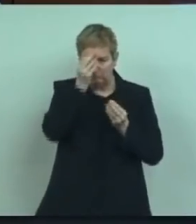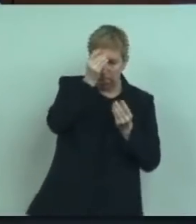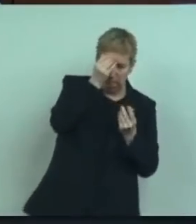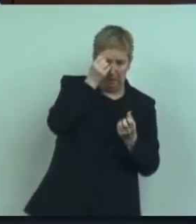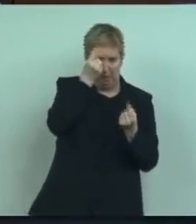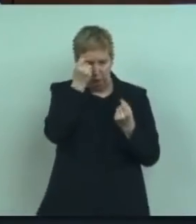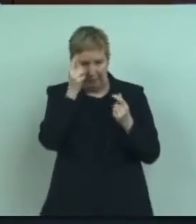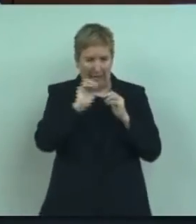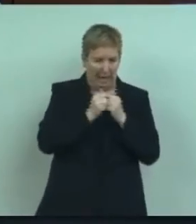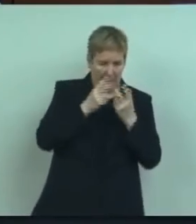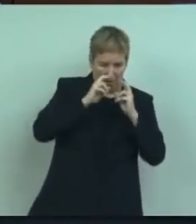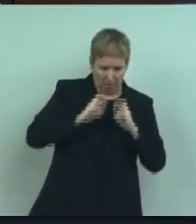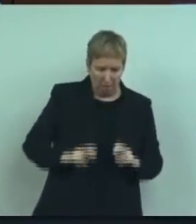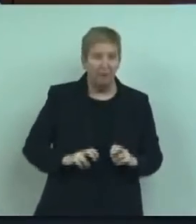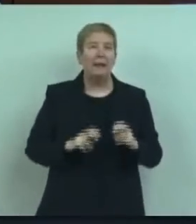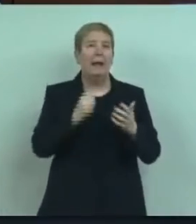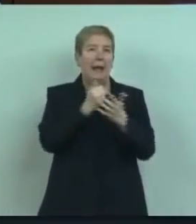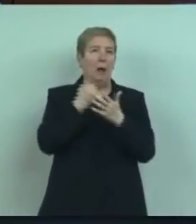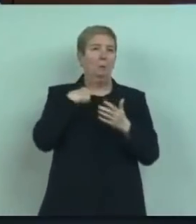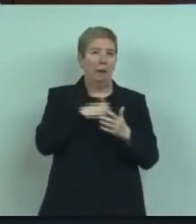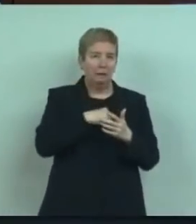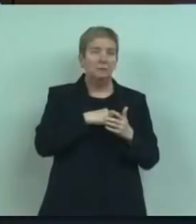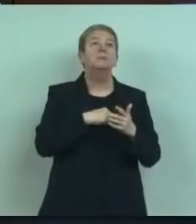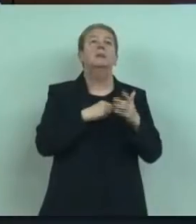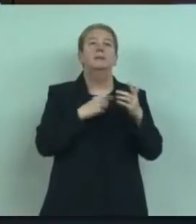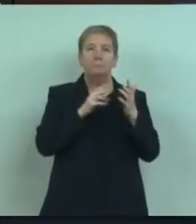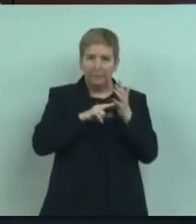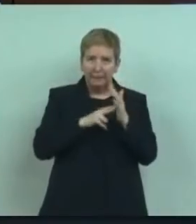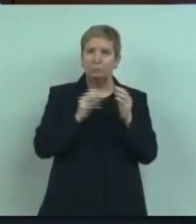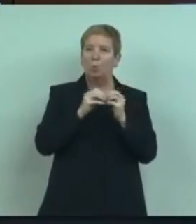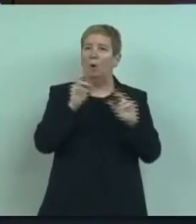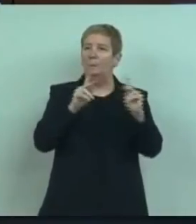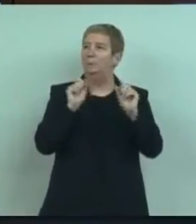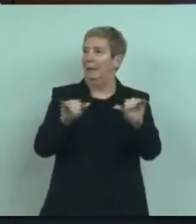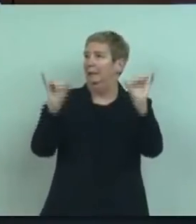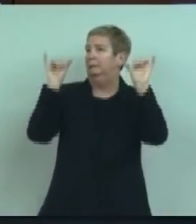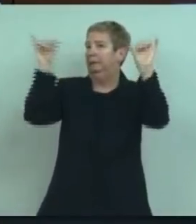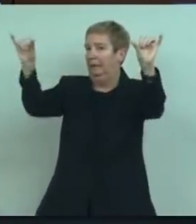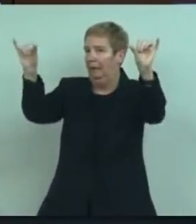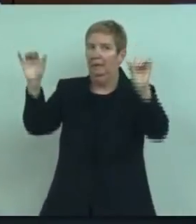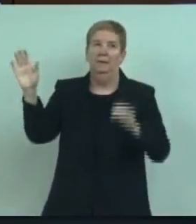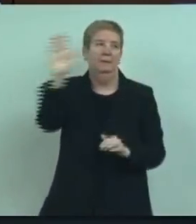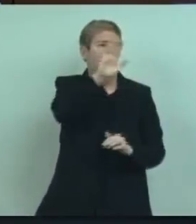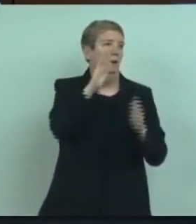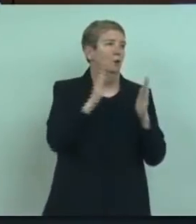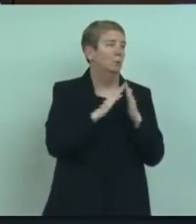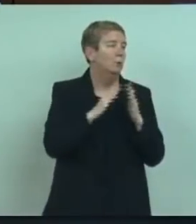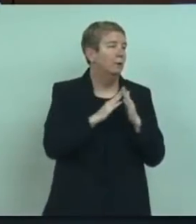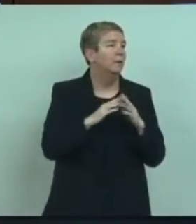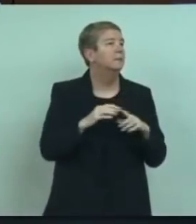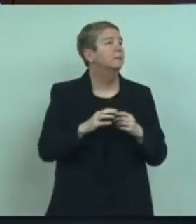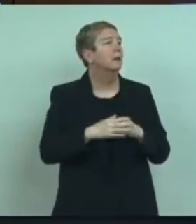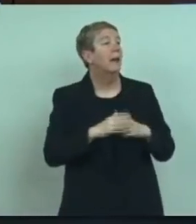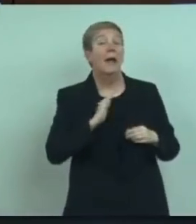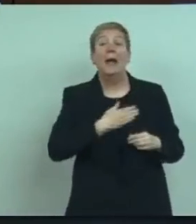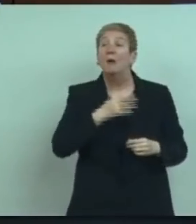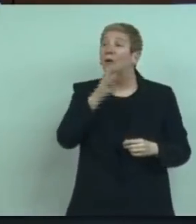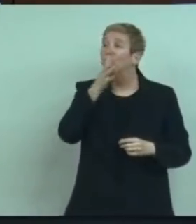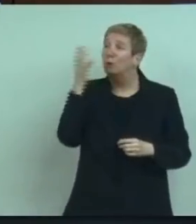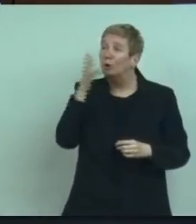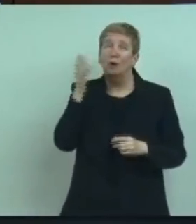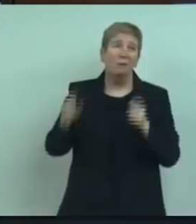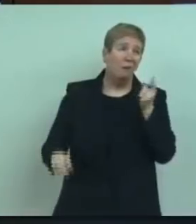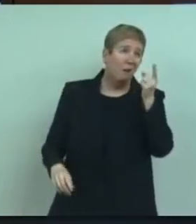that works in some areas better than others. And in fact, for many of our rural, more